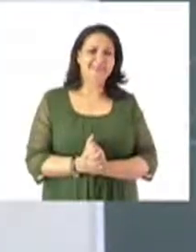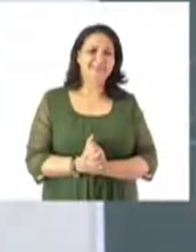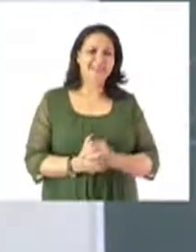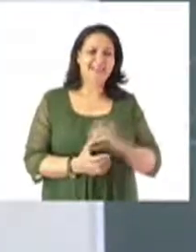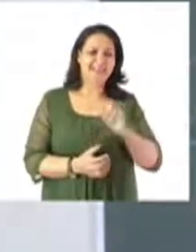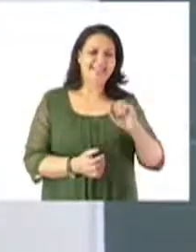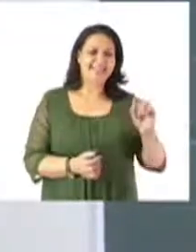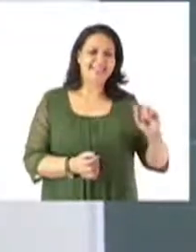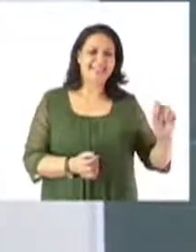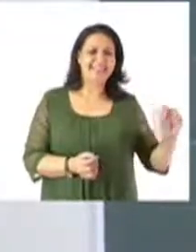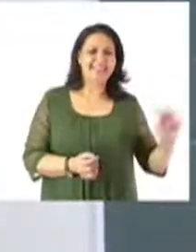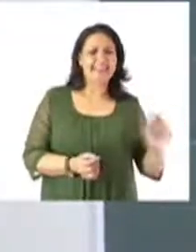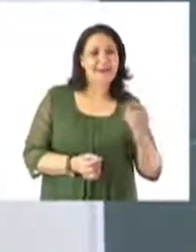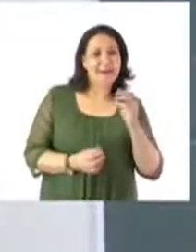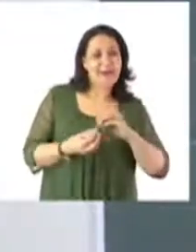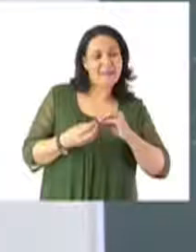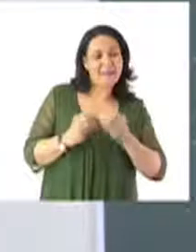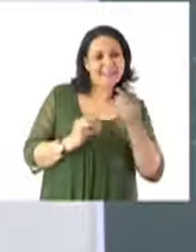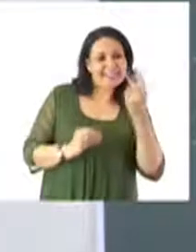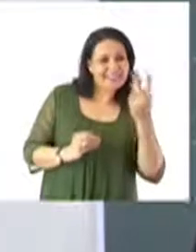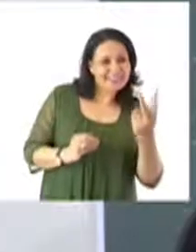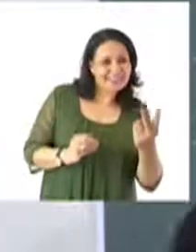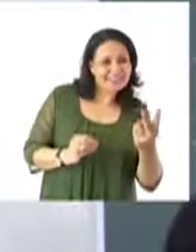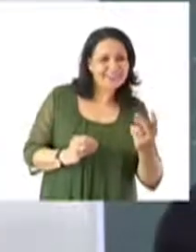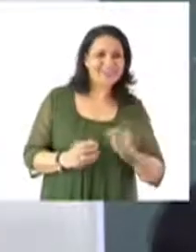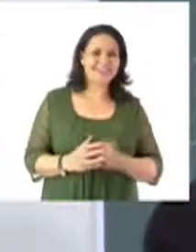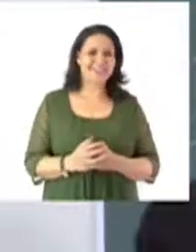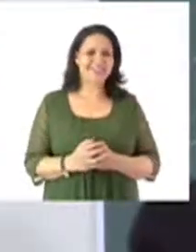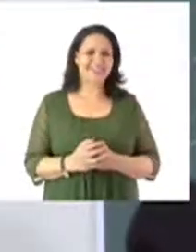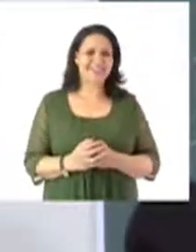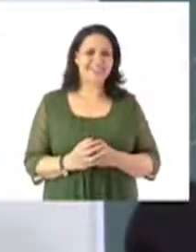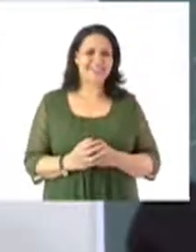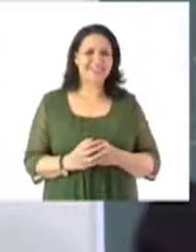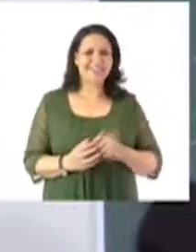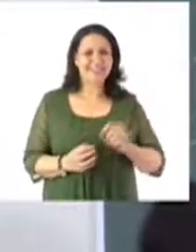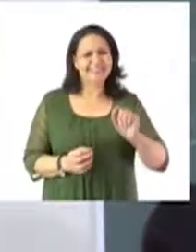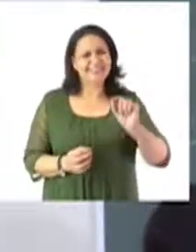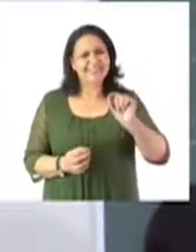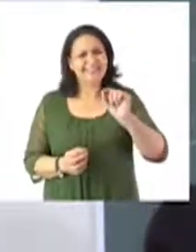so that they can see how we have to write number 2?